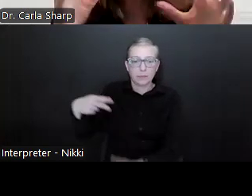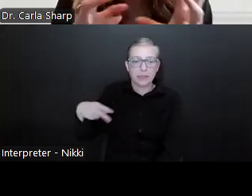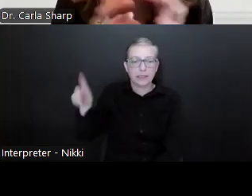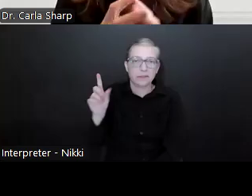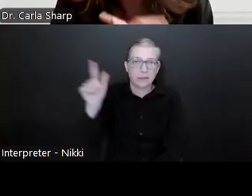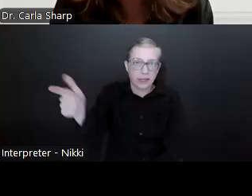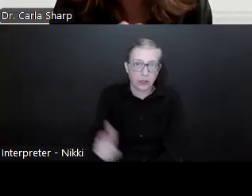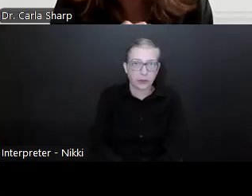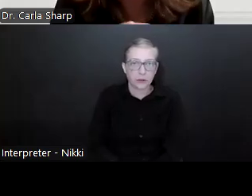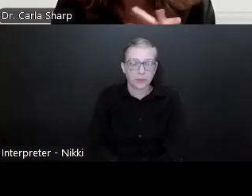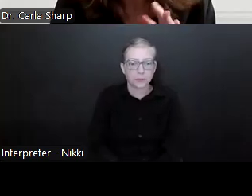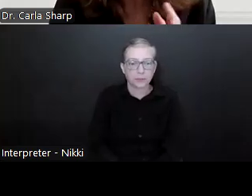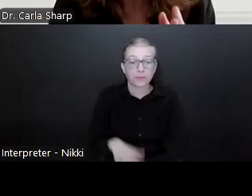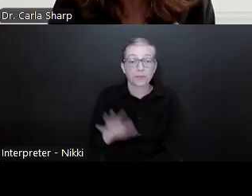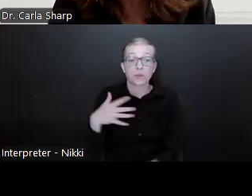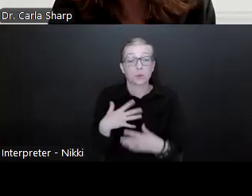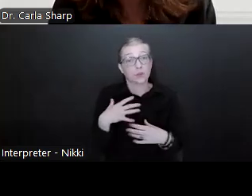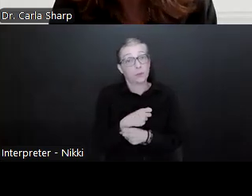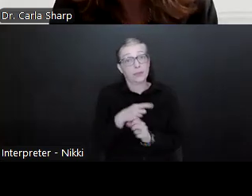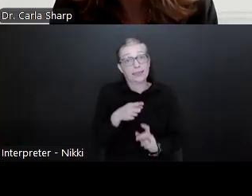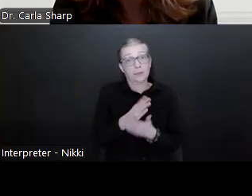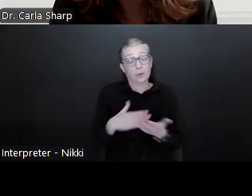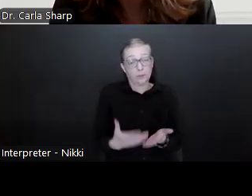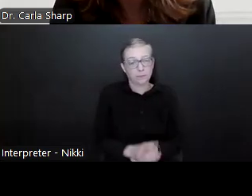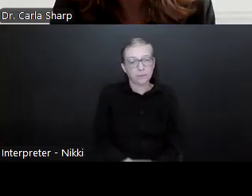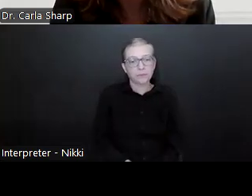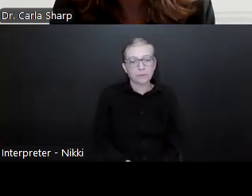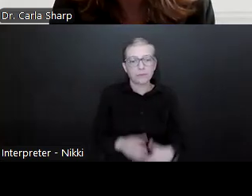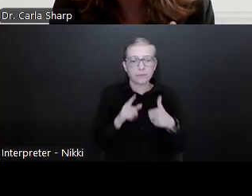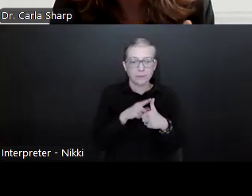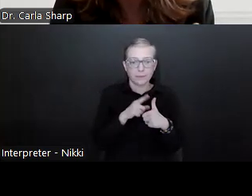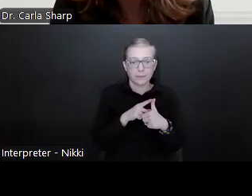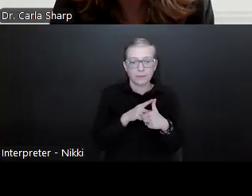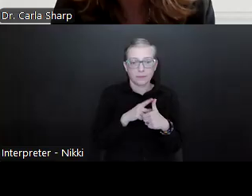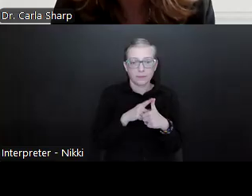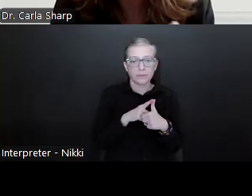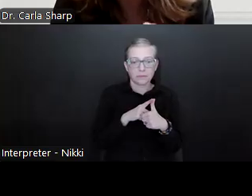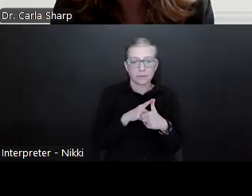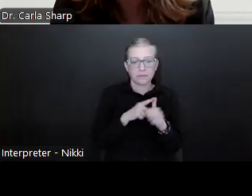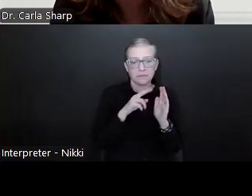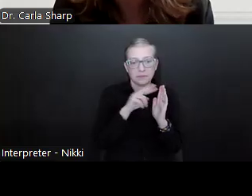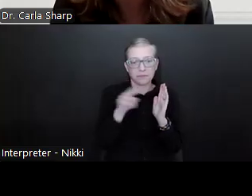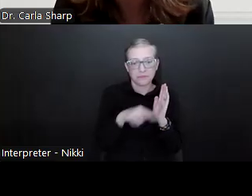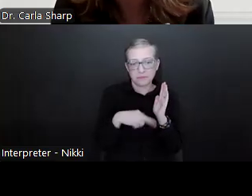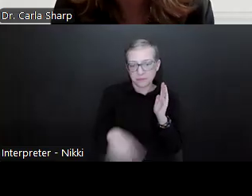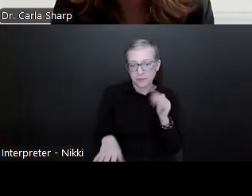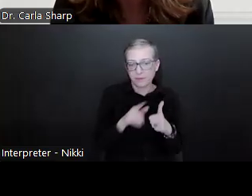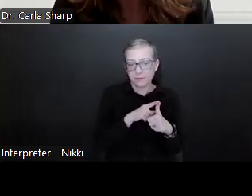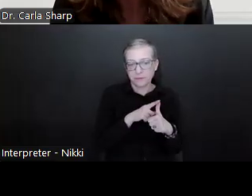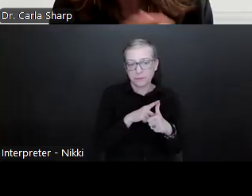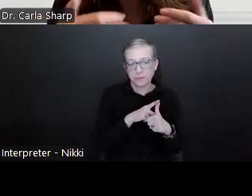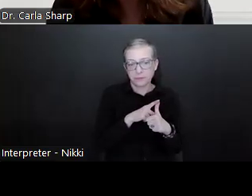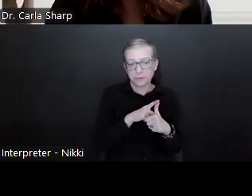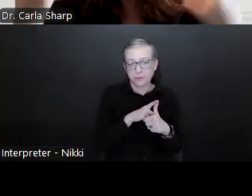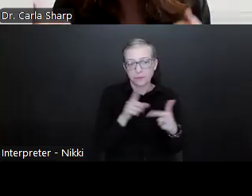just to summarize this piece, humans contribute to an active and continuous process of reflection and interpretation of themselves and others.